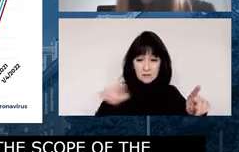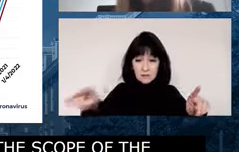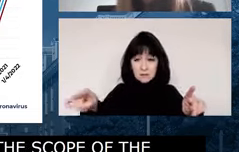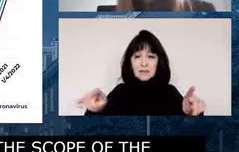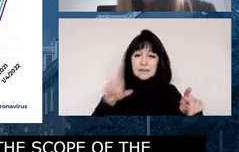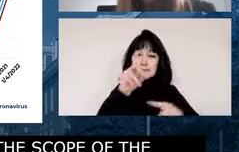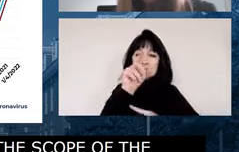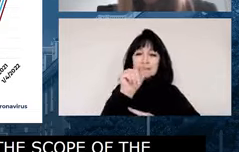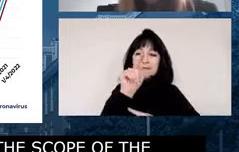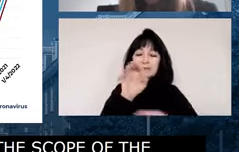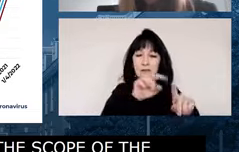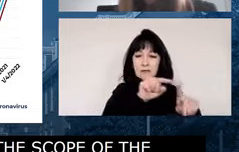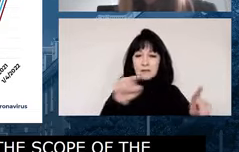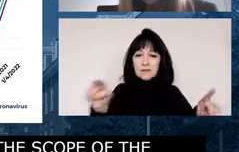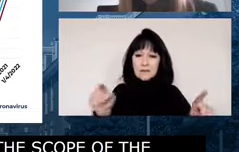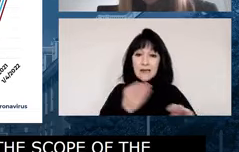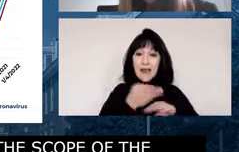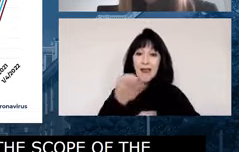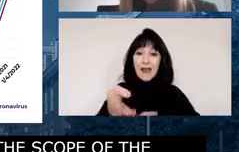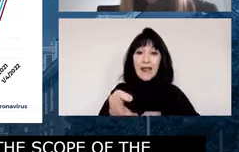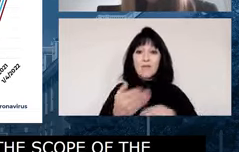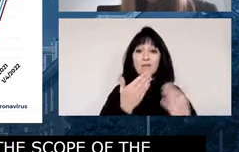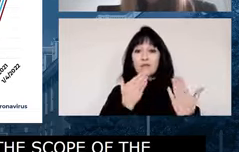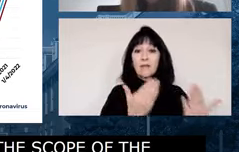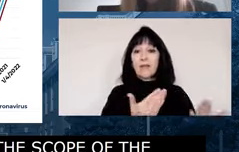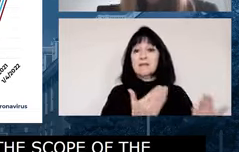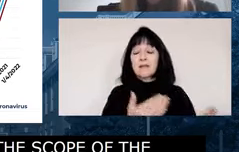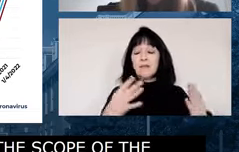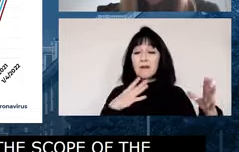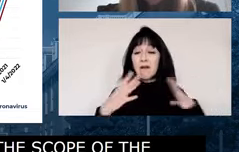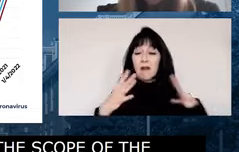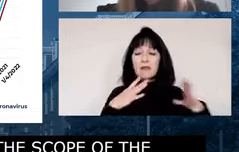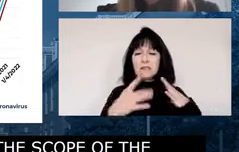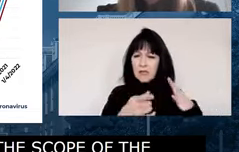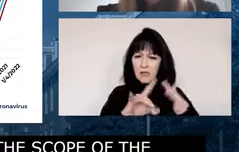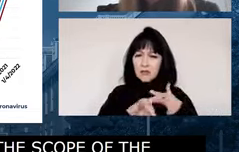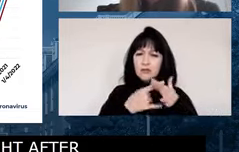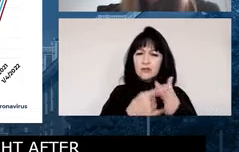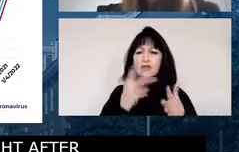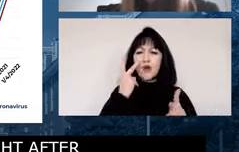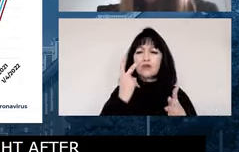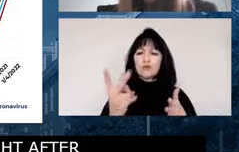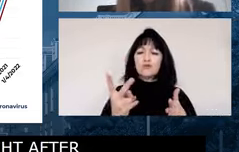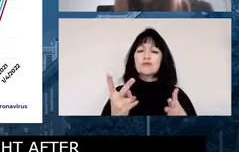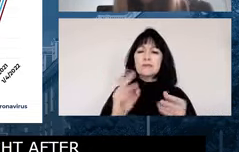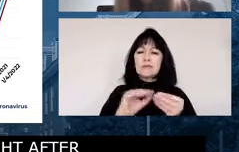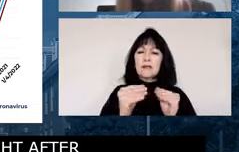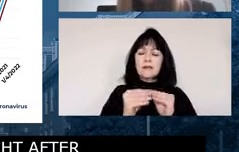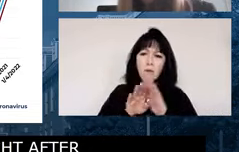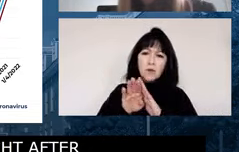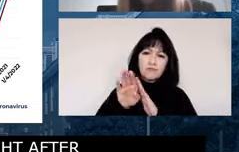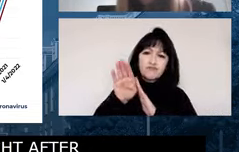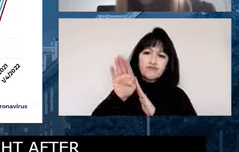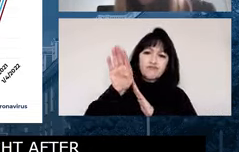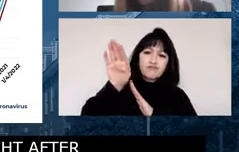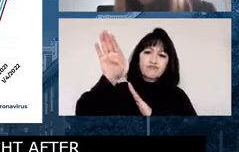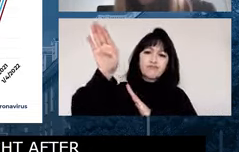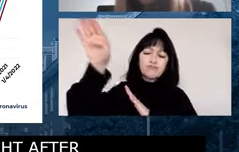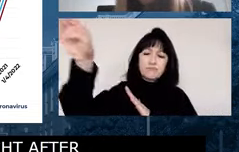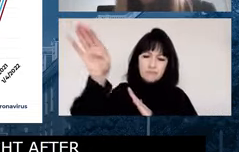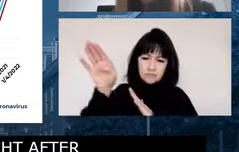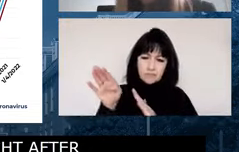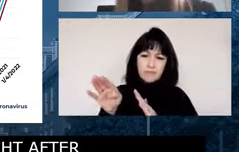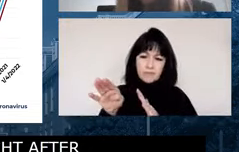see a surge in pediatric cases, and that our sequencing at the time really showed us that that